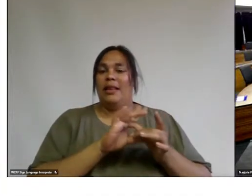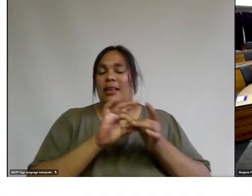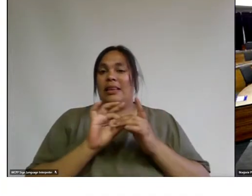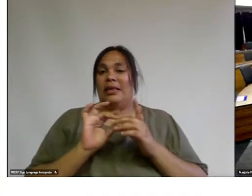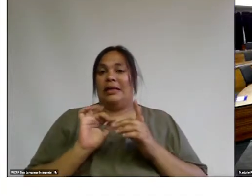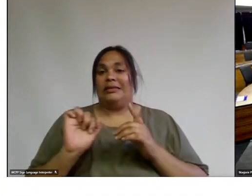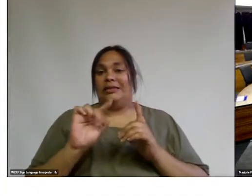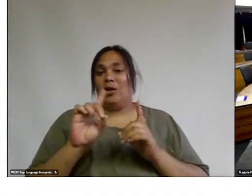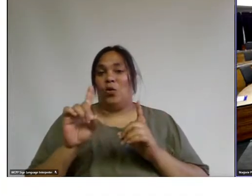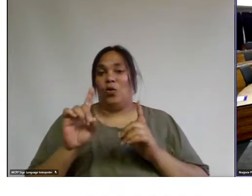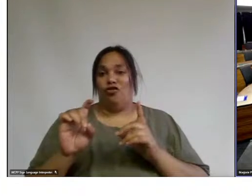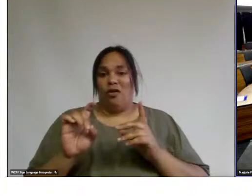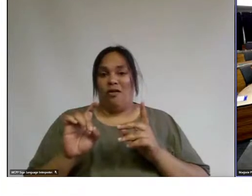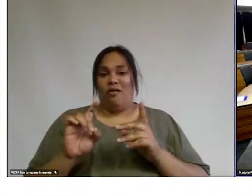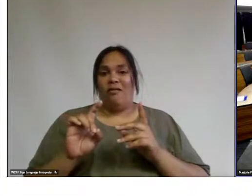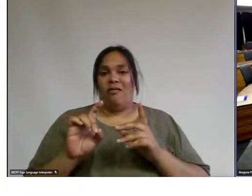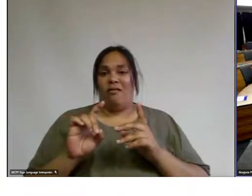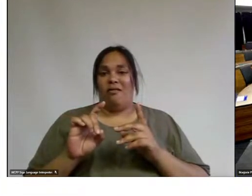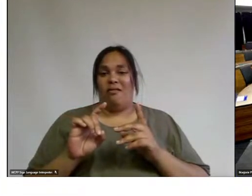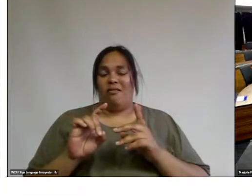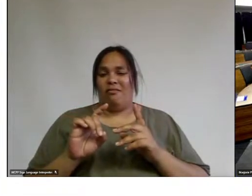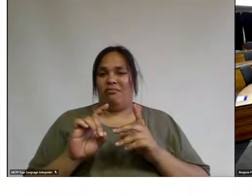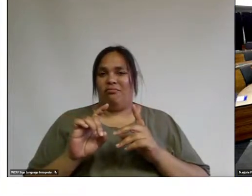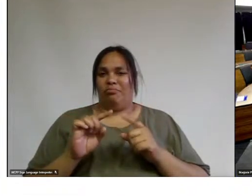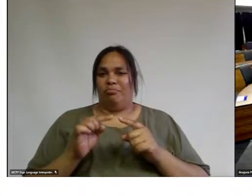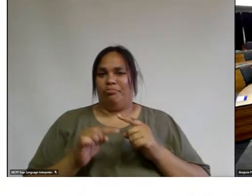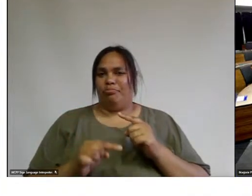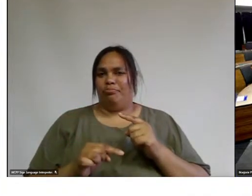that, and possibly that,